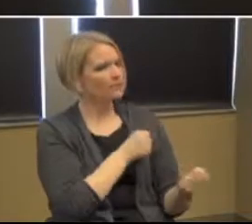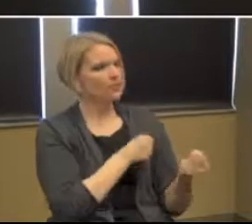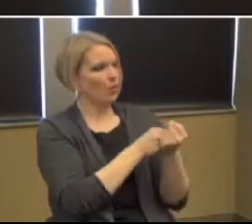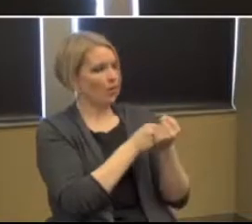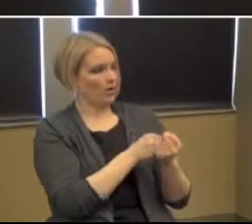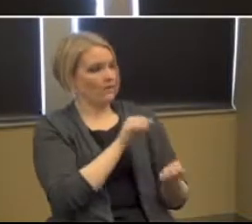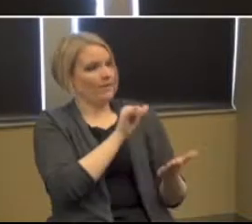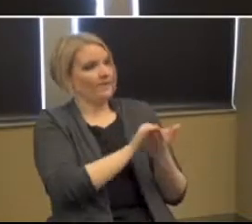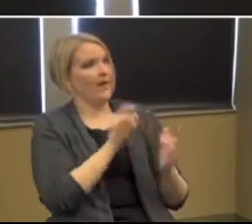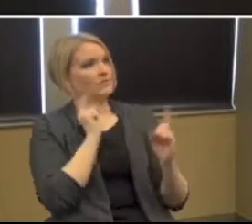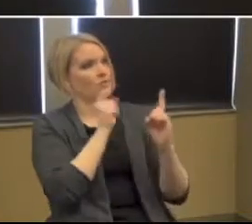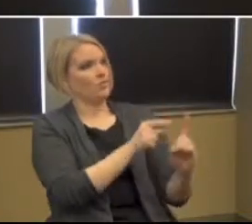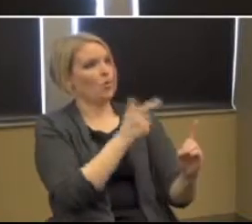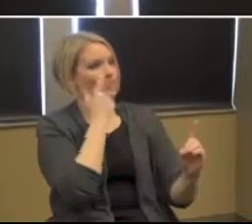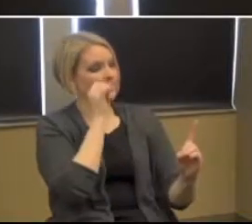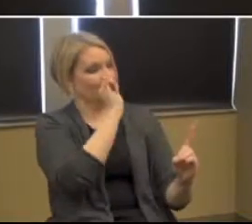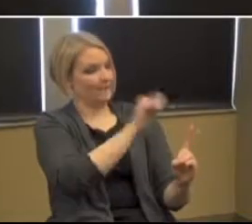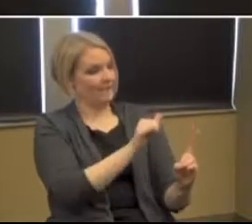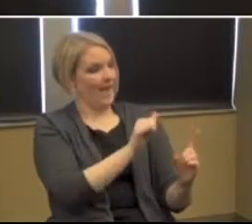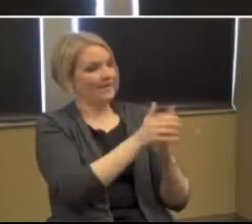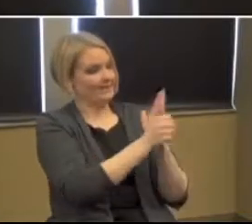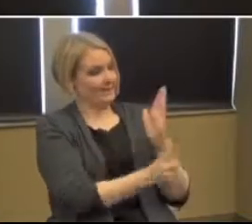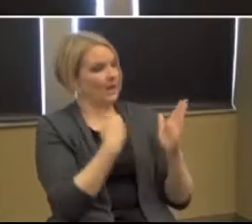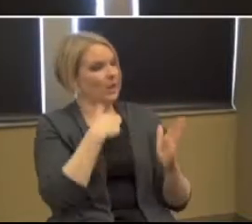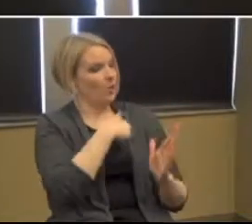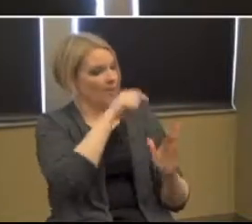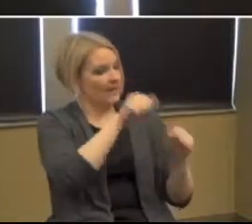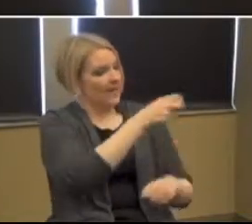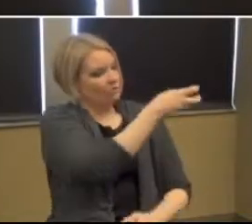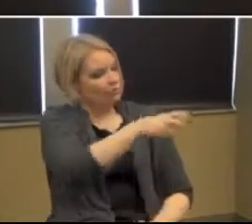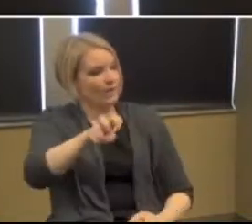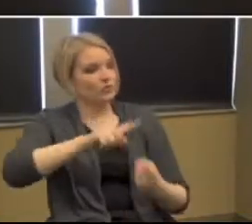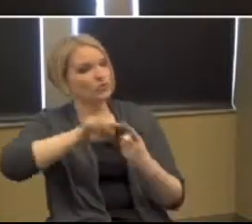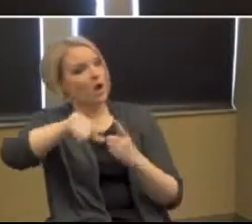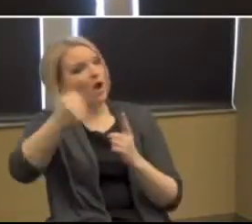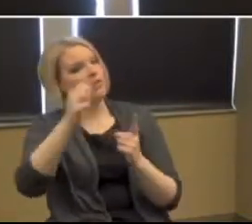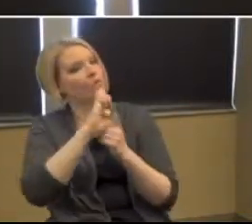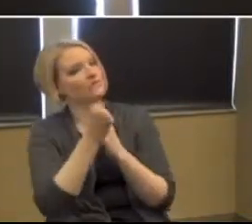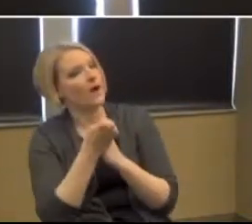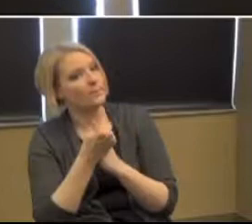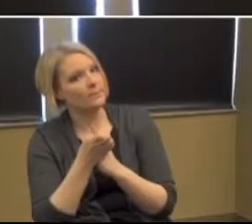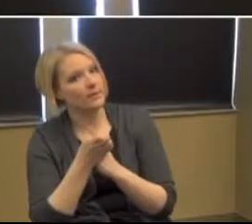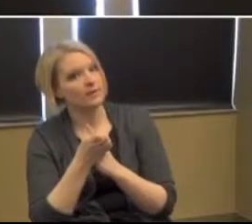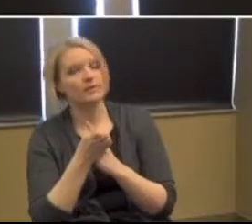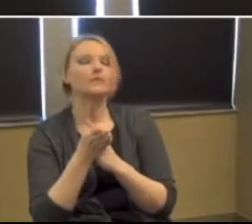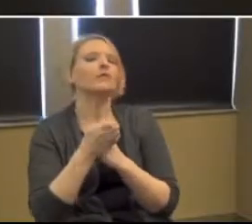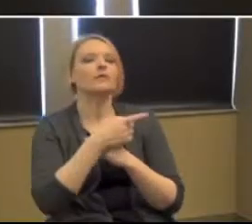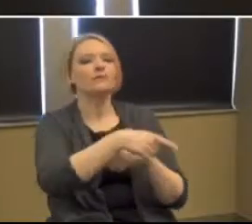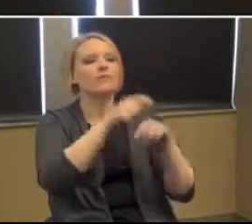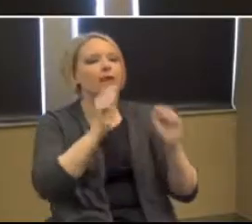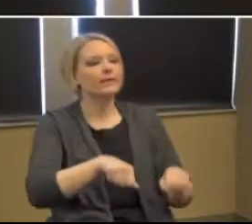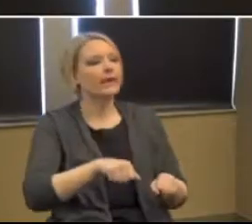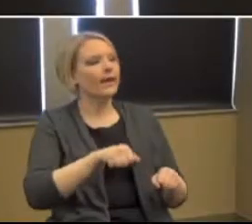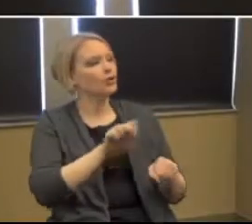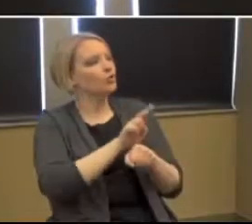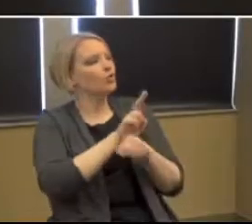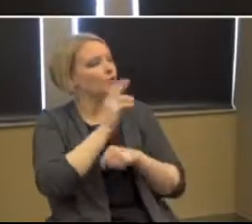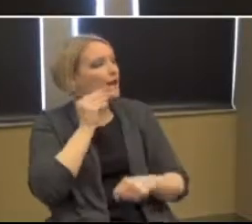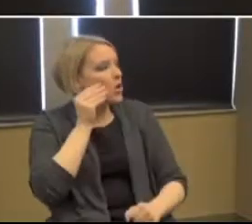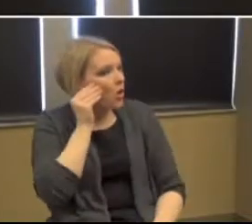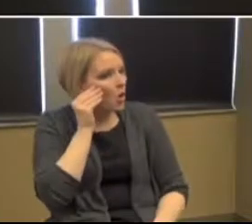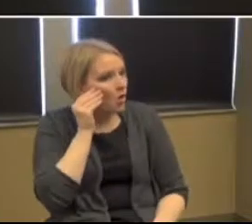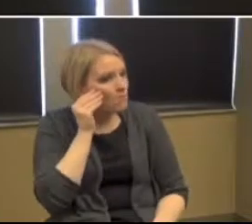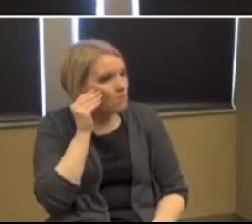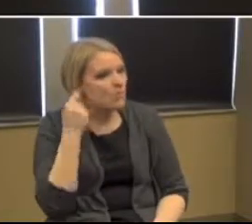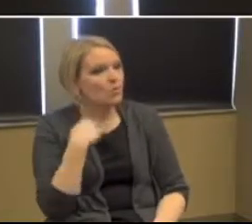we can generalize that skill into any environment. We can take it to the home. We can use it to teach